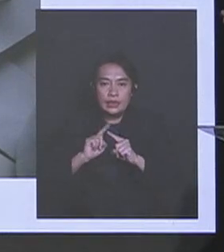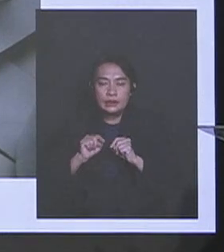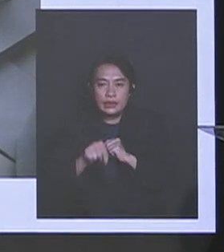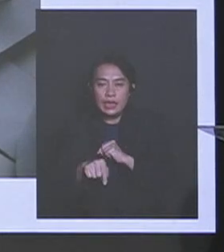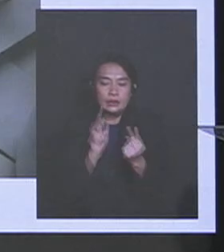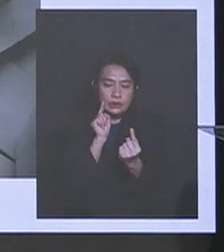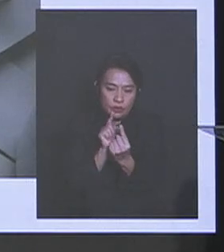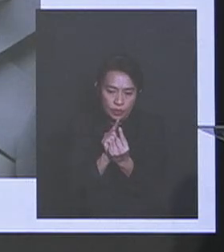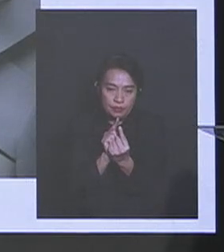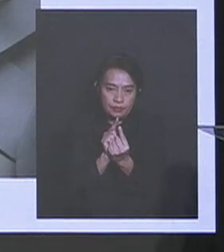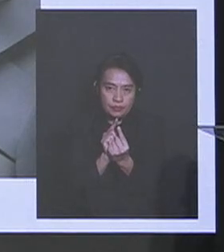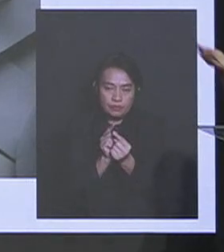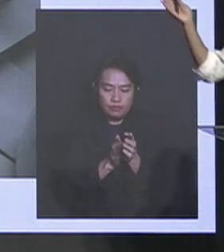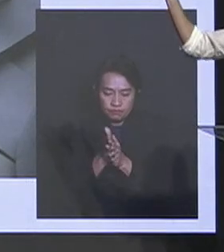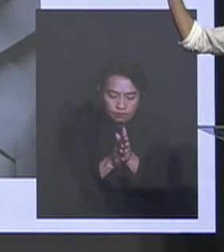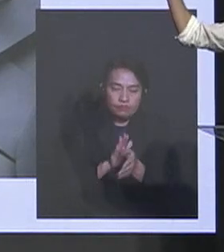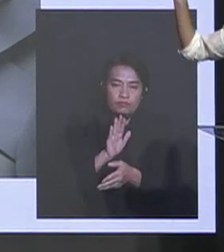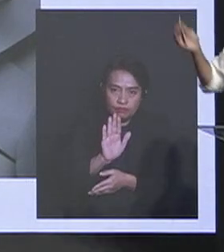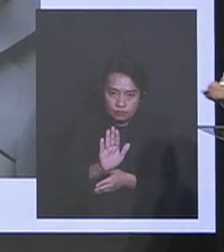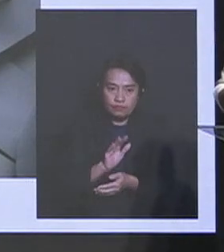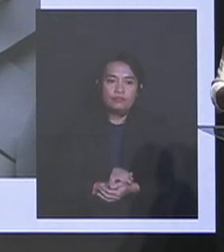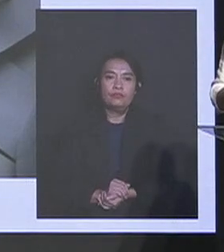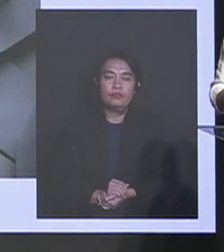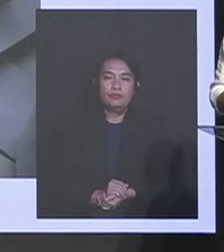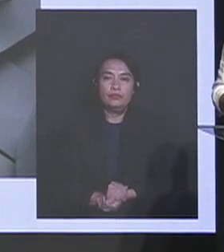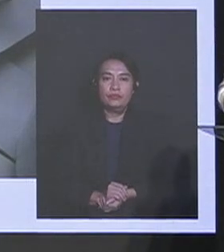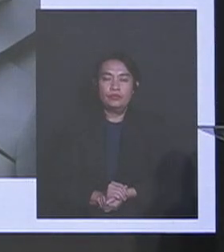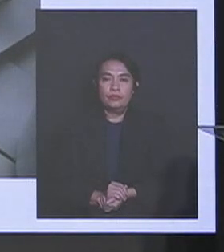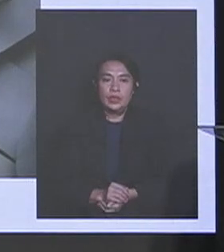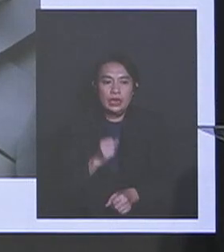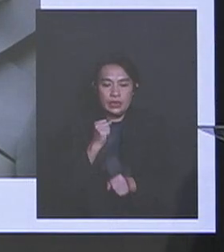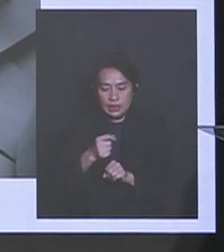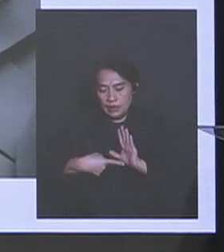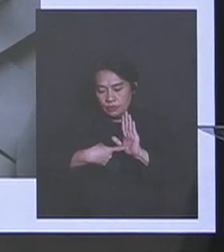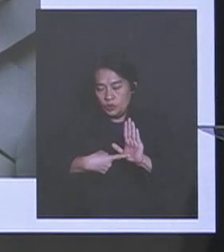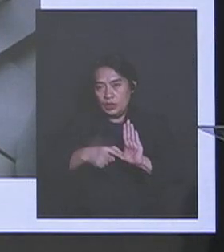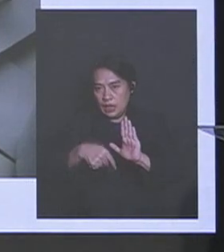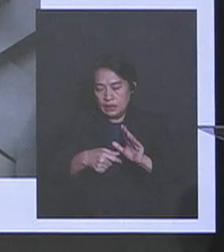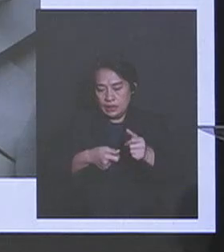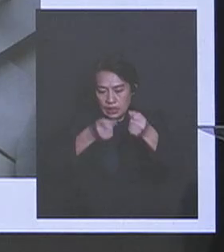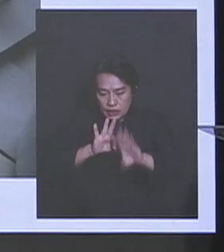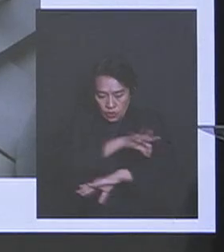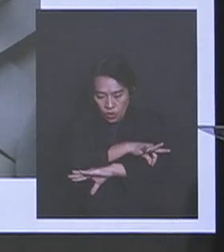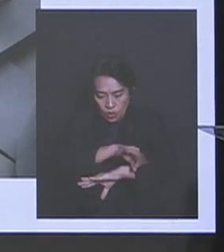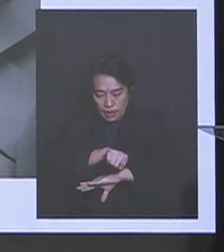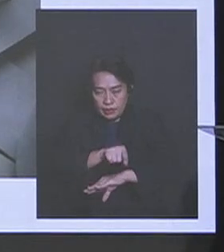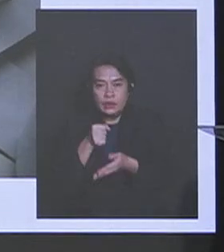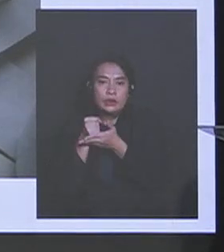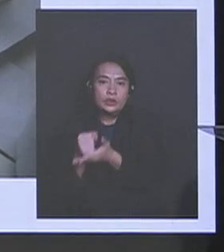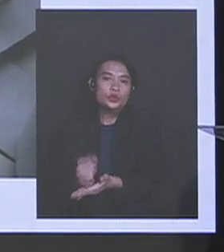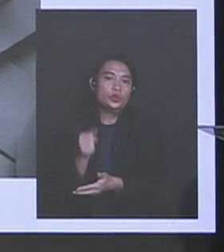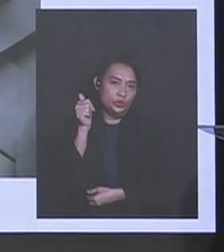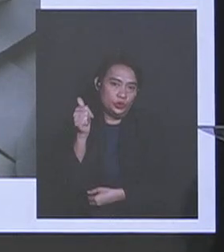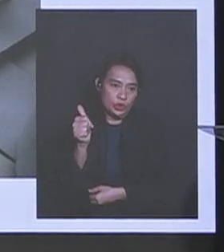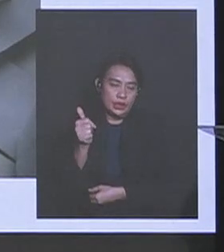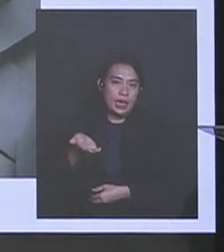Sometimes models do help, you know. I mean, this is you know, we couldn't afford a digital printer at the city, so we did